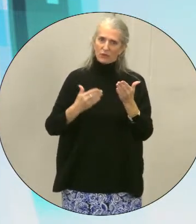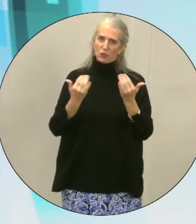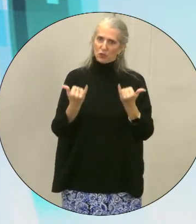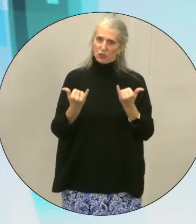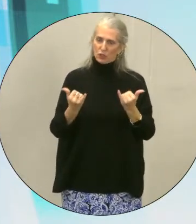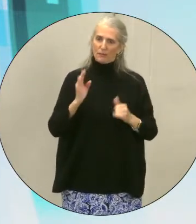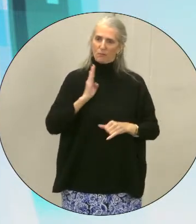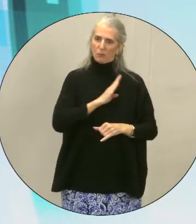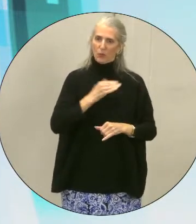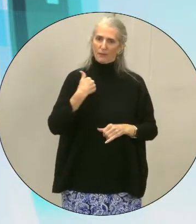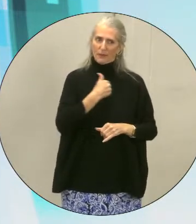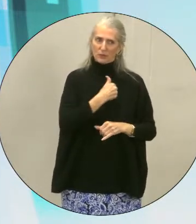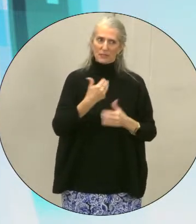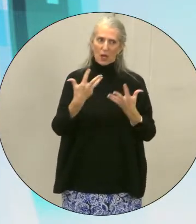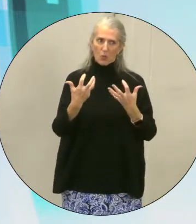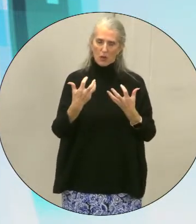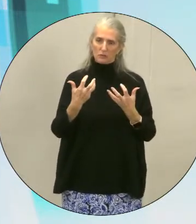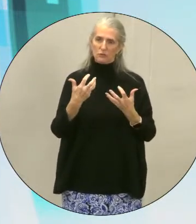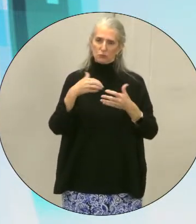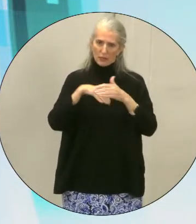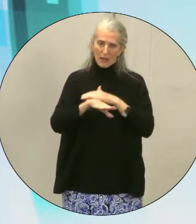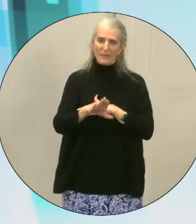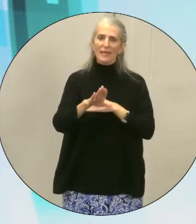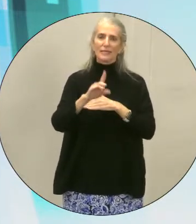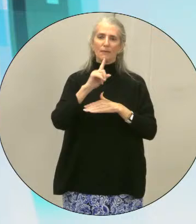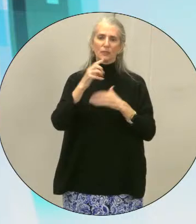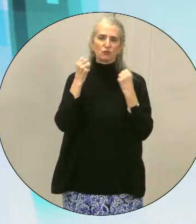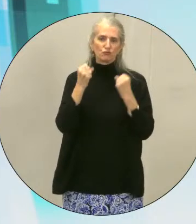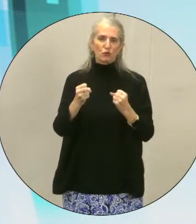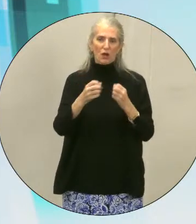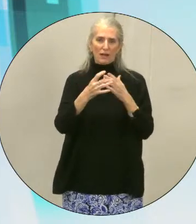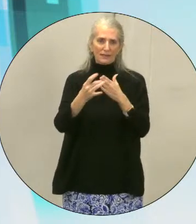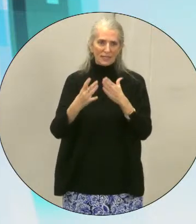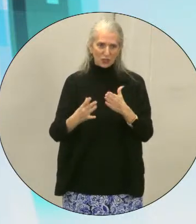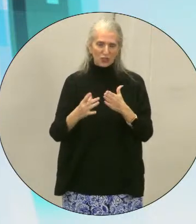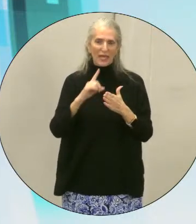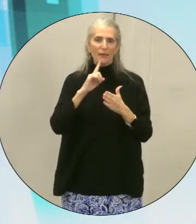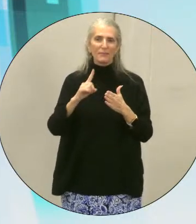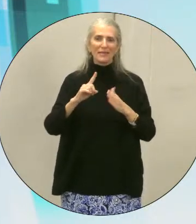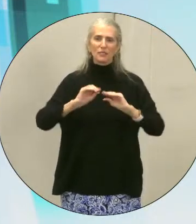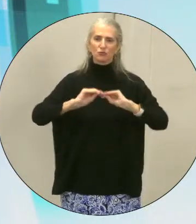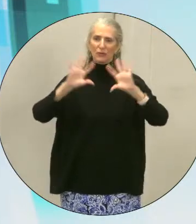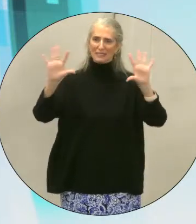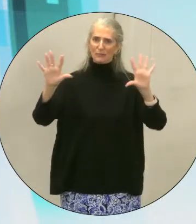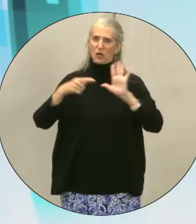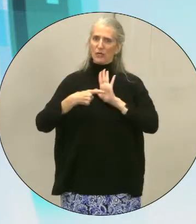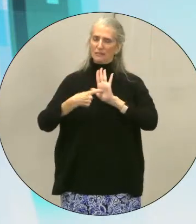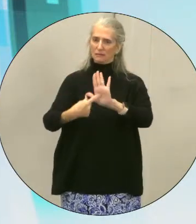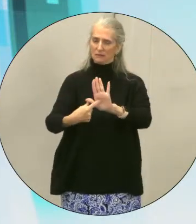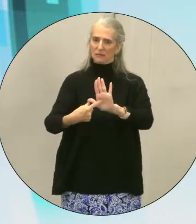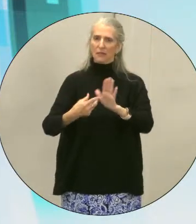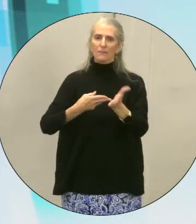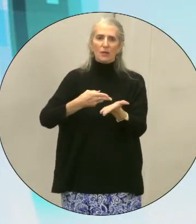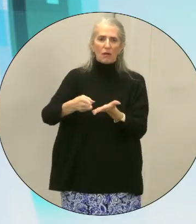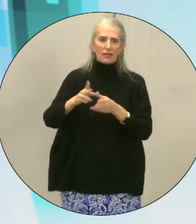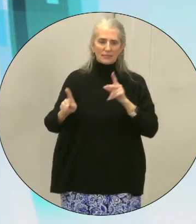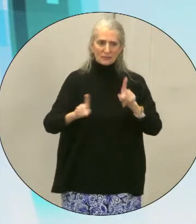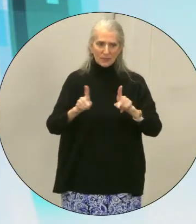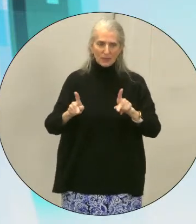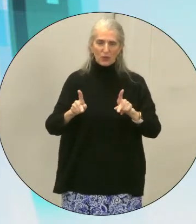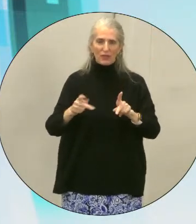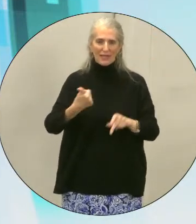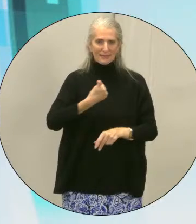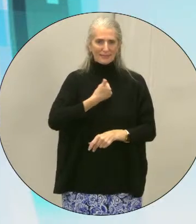want somebody who can come in and be a strong leader across the board and be able to be transparent, be honest, be vulnerable and